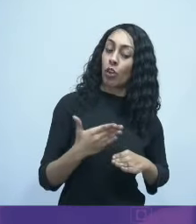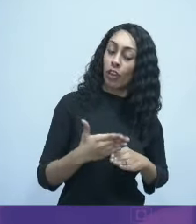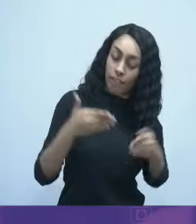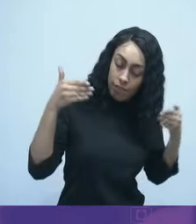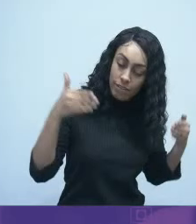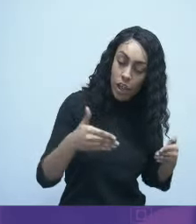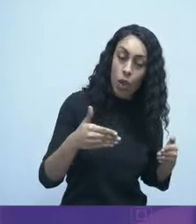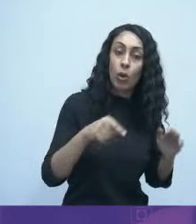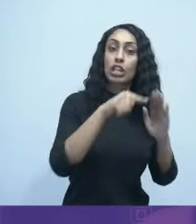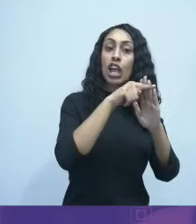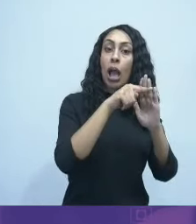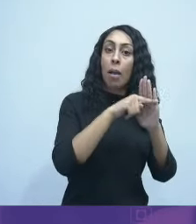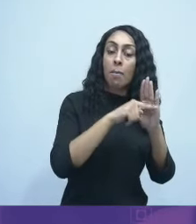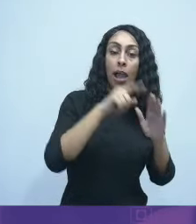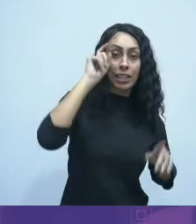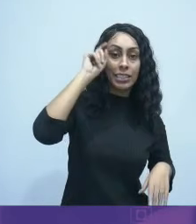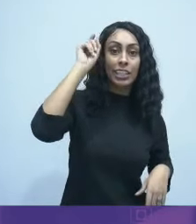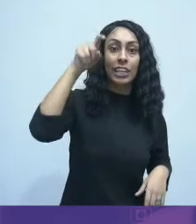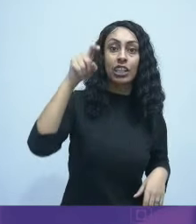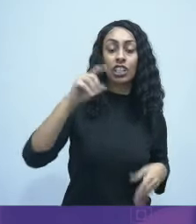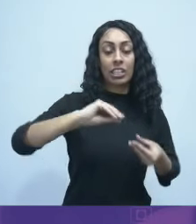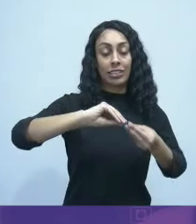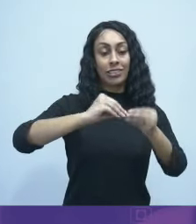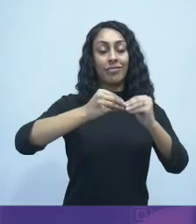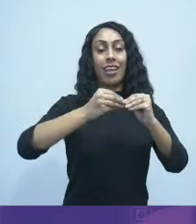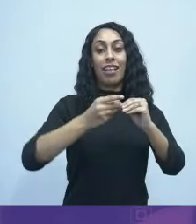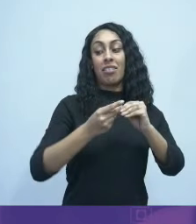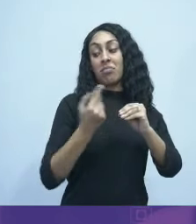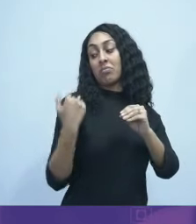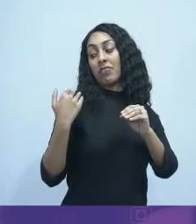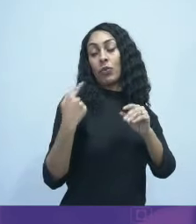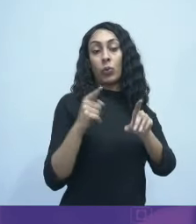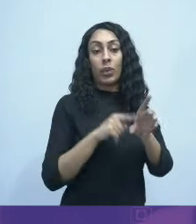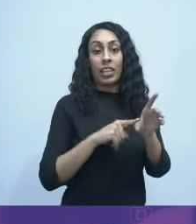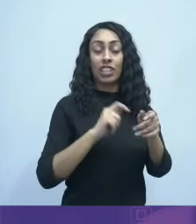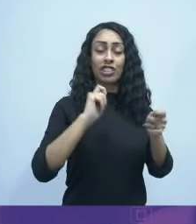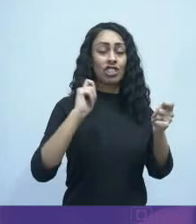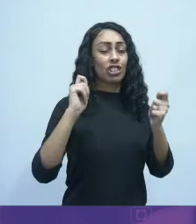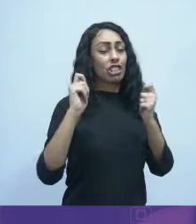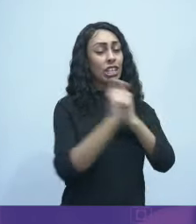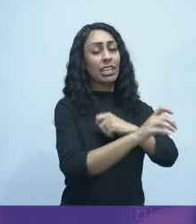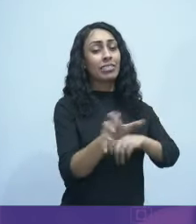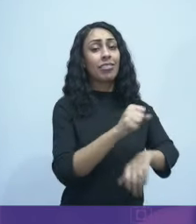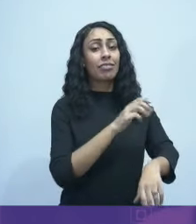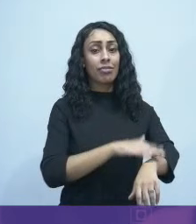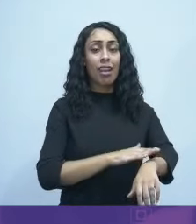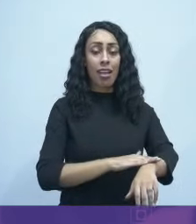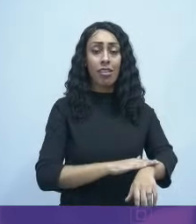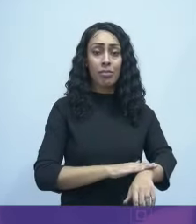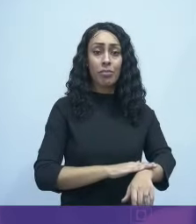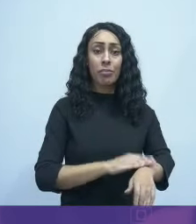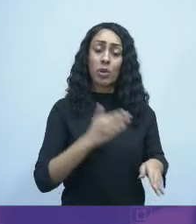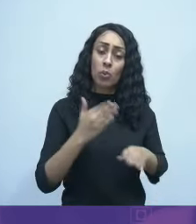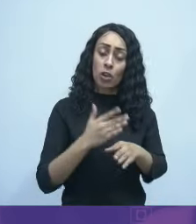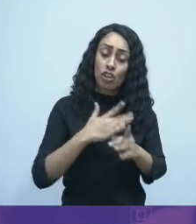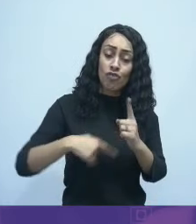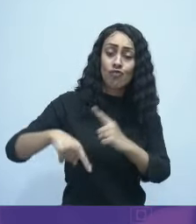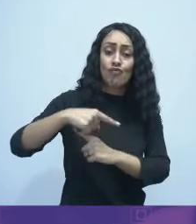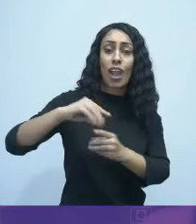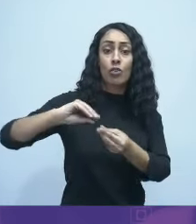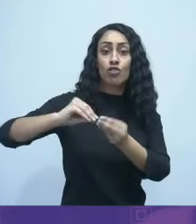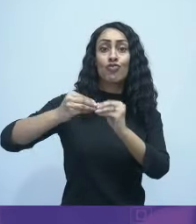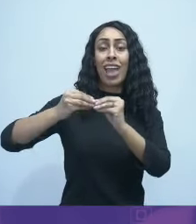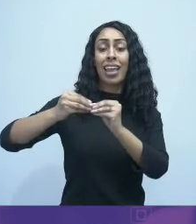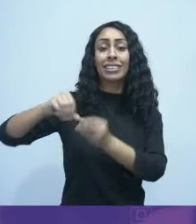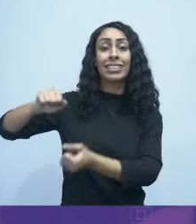policy initiatives that we've been developing over the last few years. Some of this change takes time. The work that we've done around the creative case for diversity,